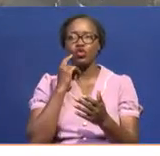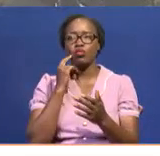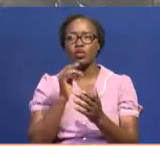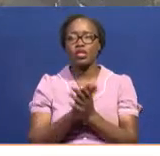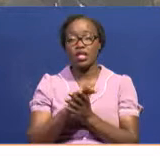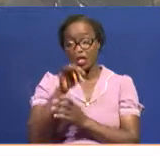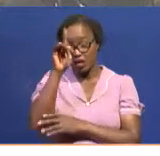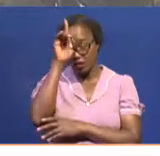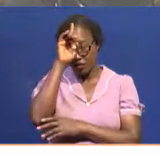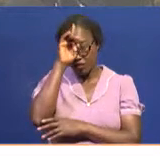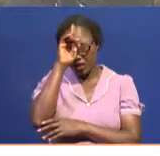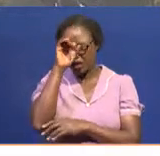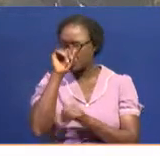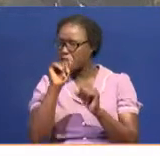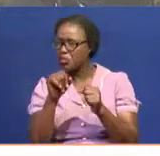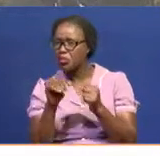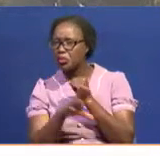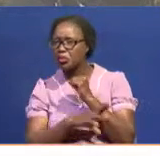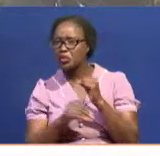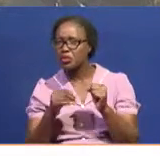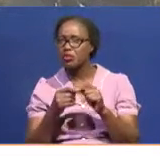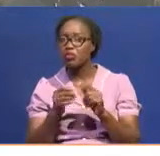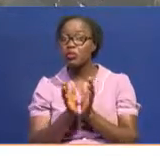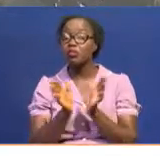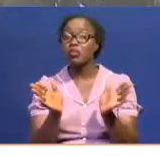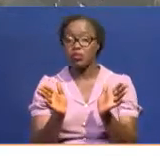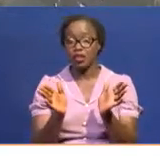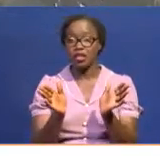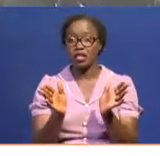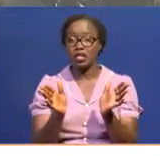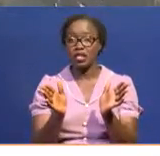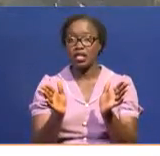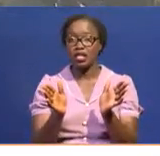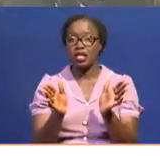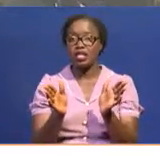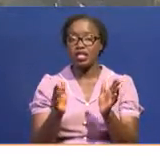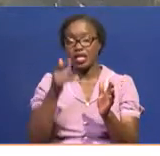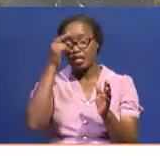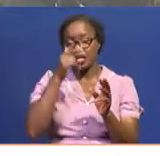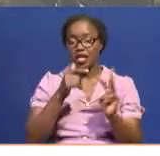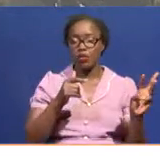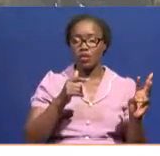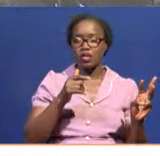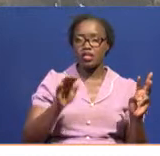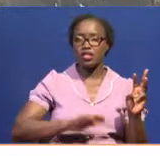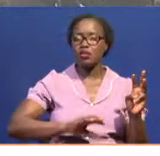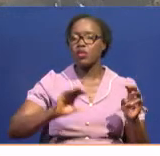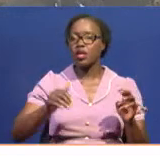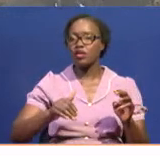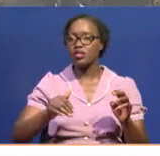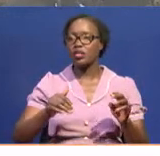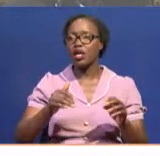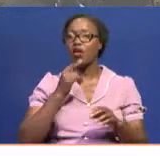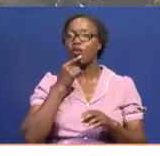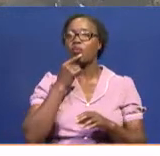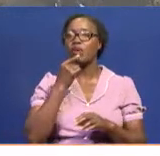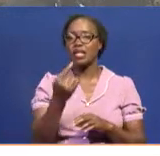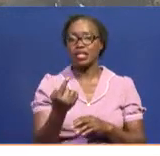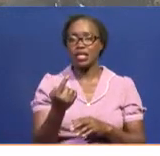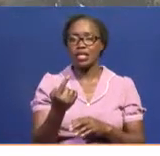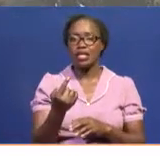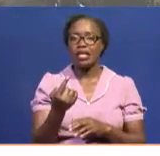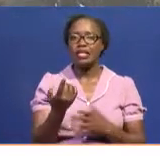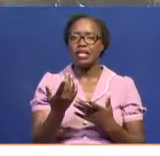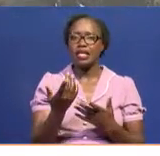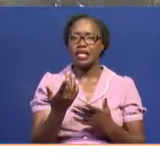Kiganjo village, suspected to have been stolen from the public. According to Thika West Sub-County Police Commander Lawrence Muchangi, they